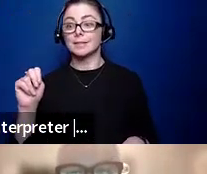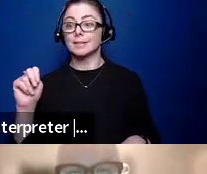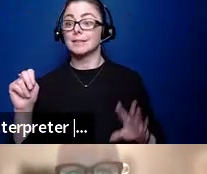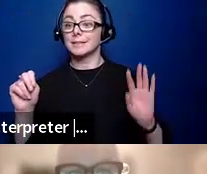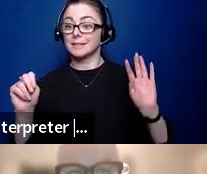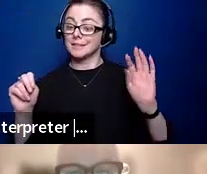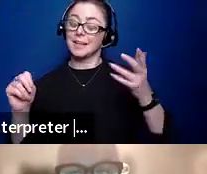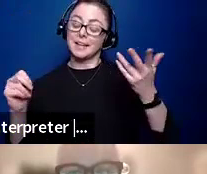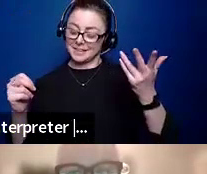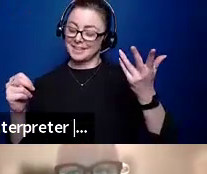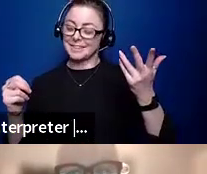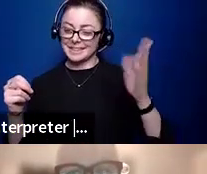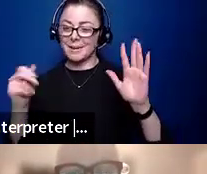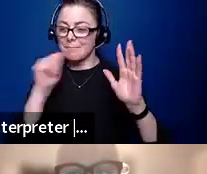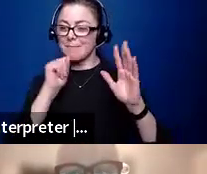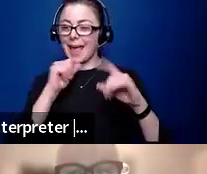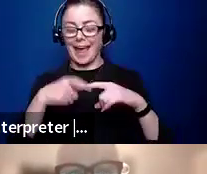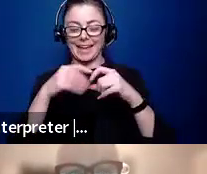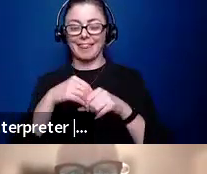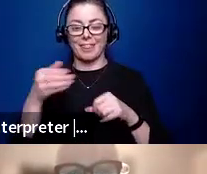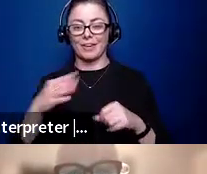Or is Hannah back?